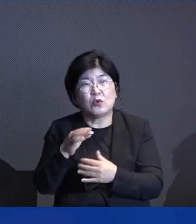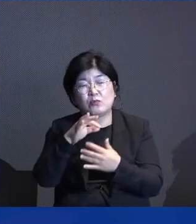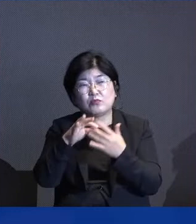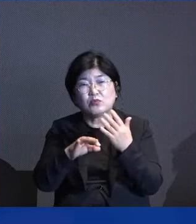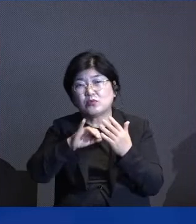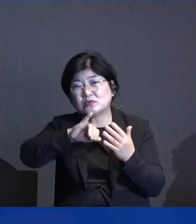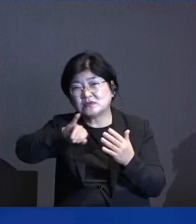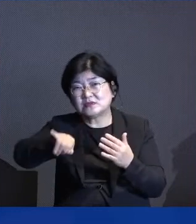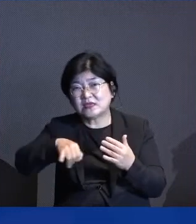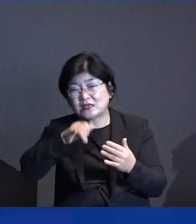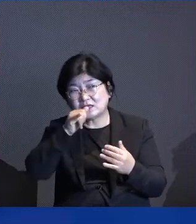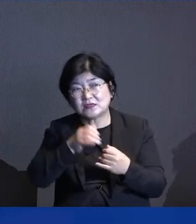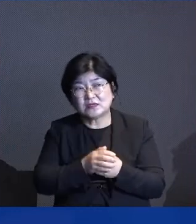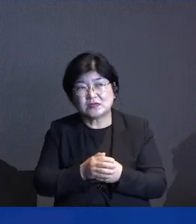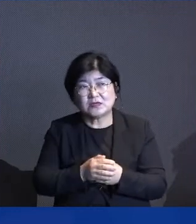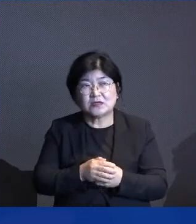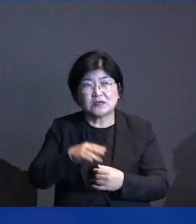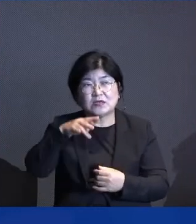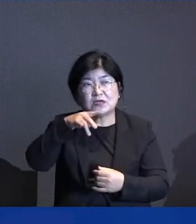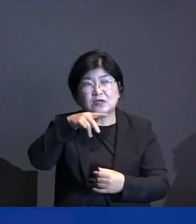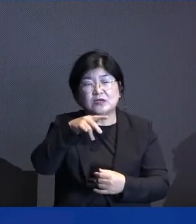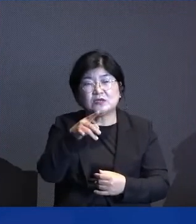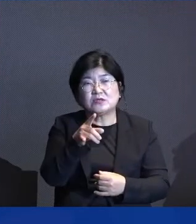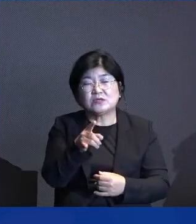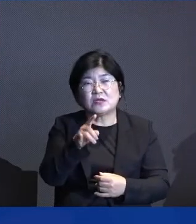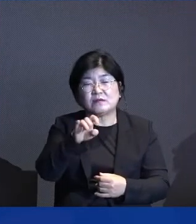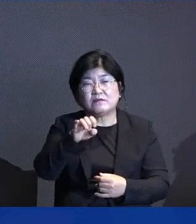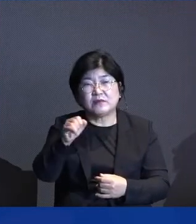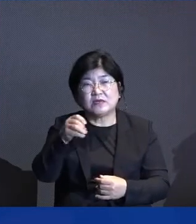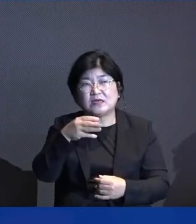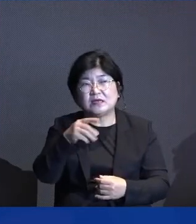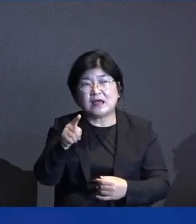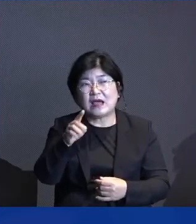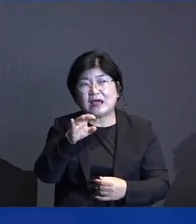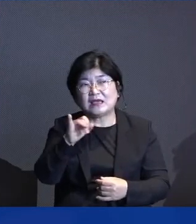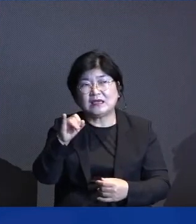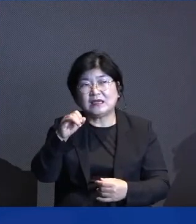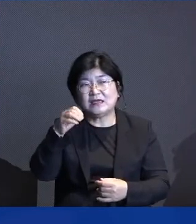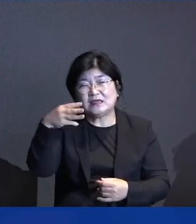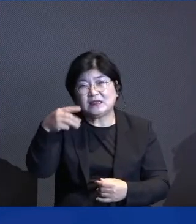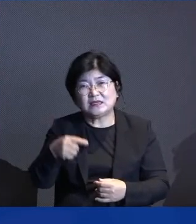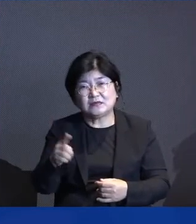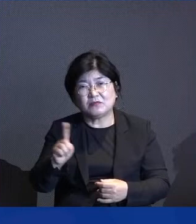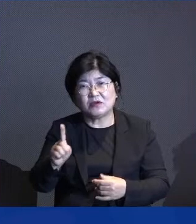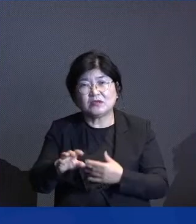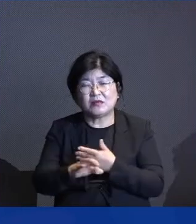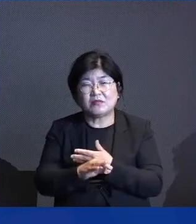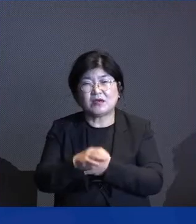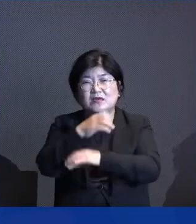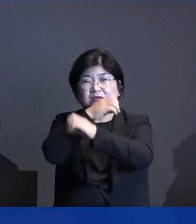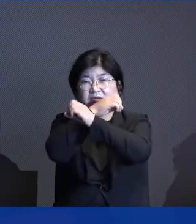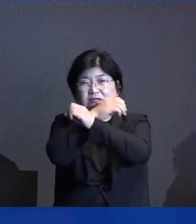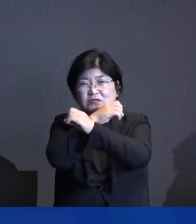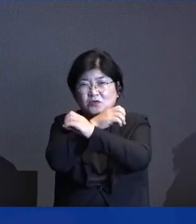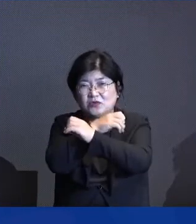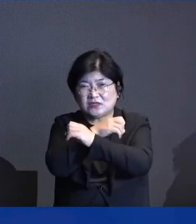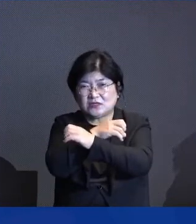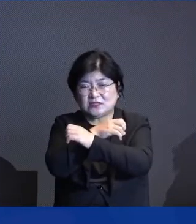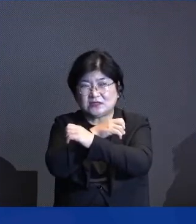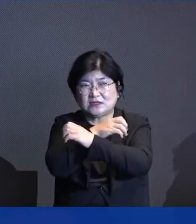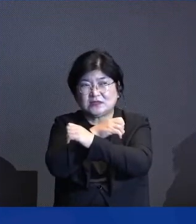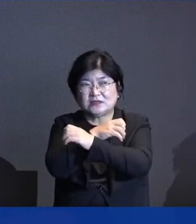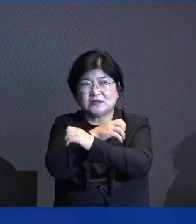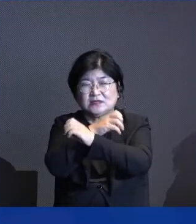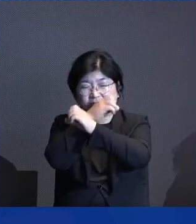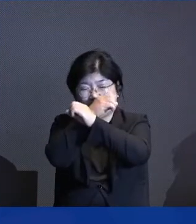Traffic Light. It's called Traffic Light, but in fact, it's about asking older adults who come